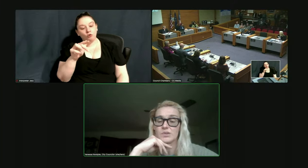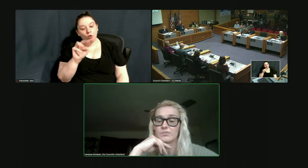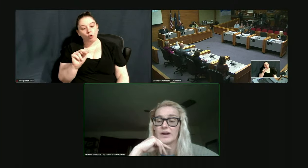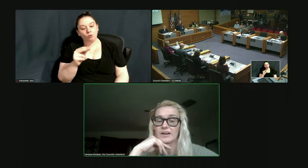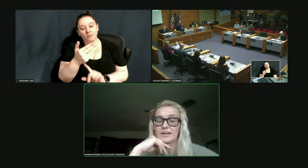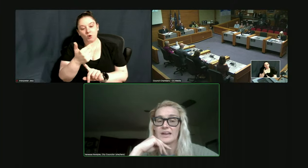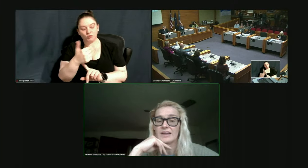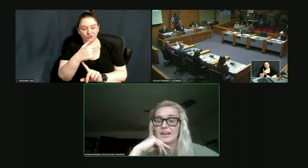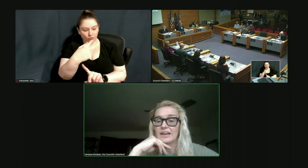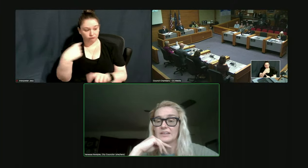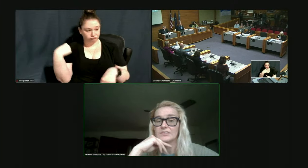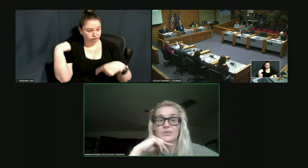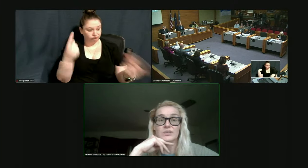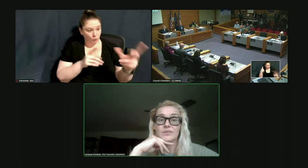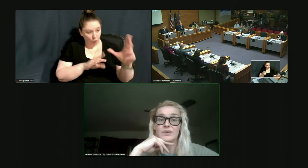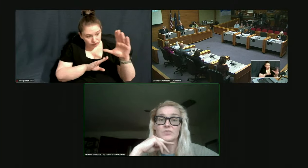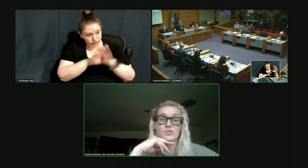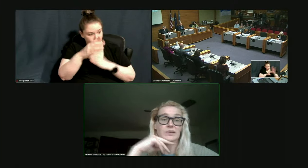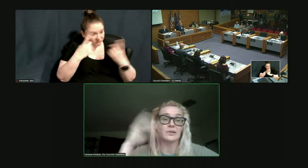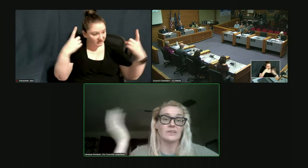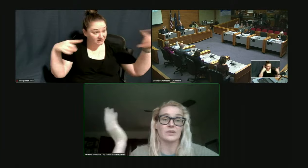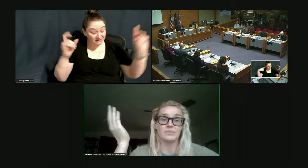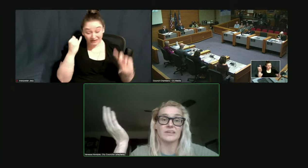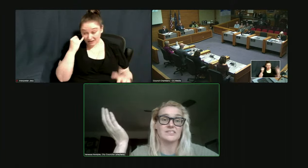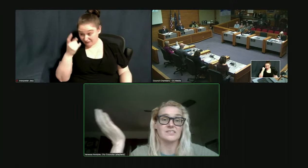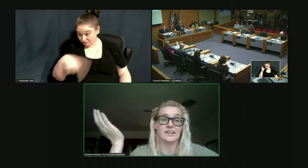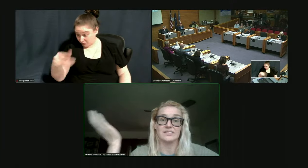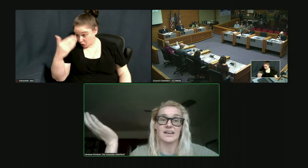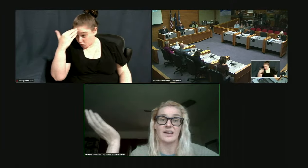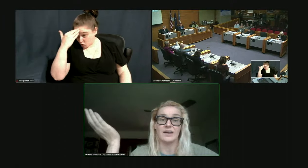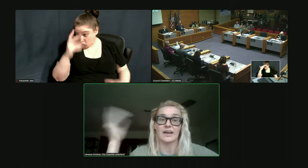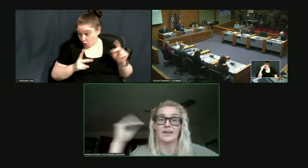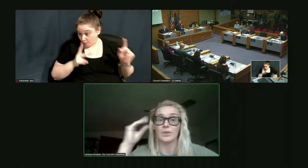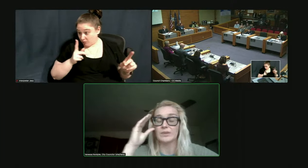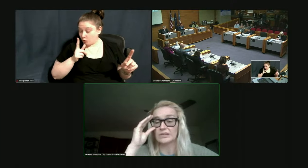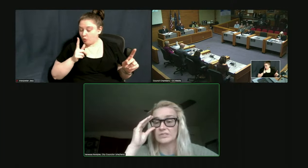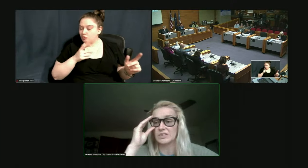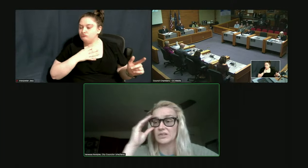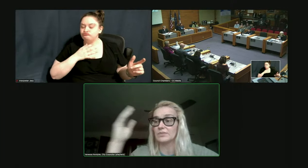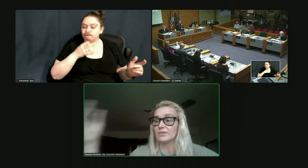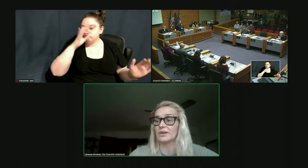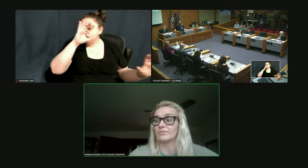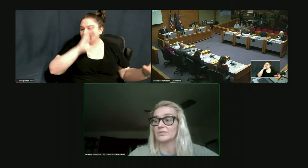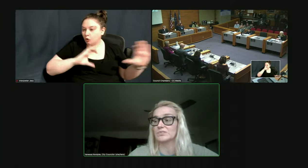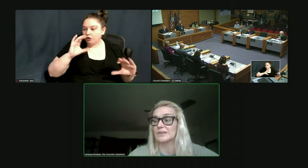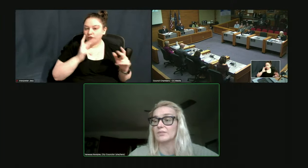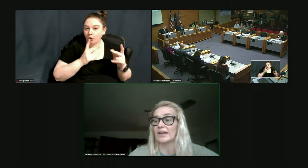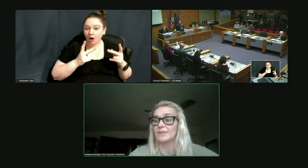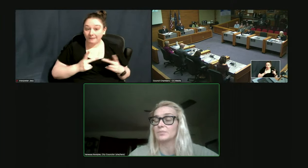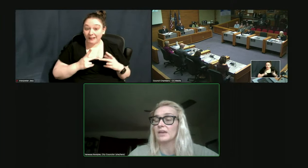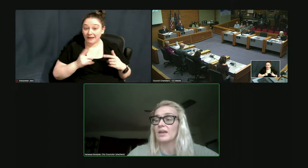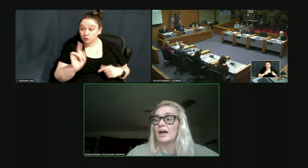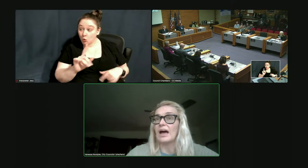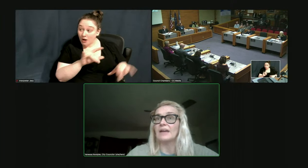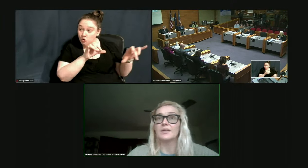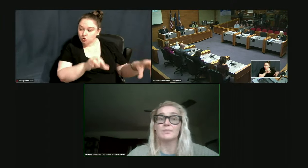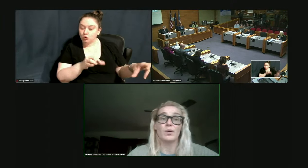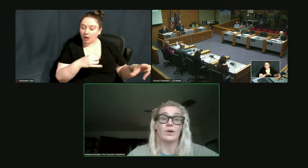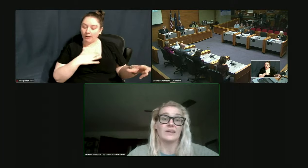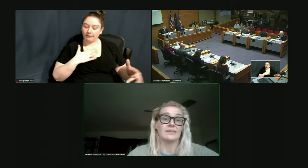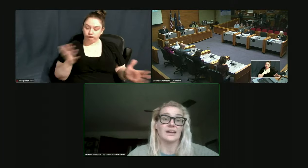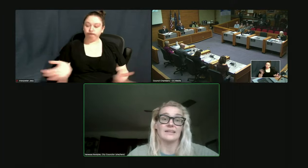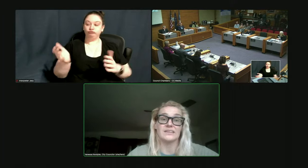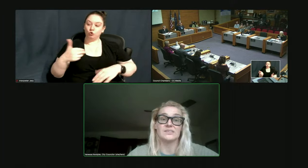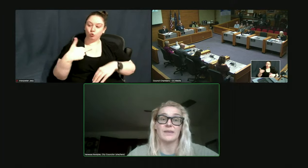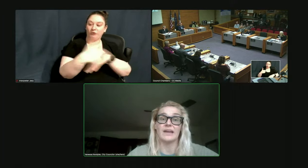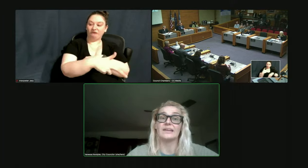success so far. And if you know folks who are looking for a place to stay in town, I hope you'll consider referring folks their way. Another